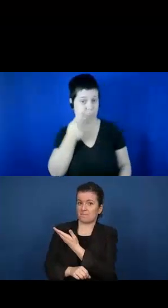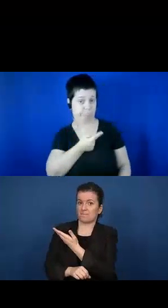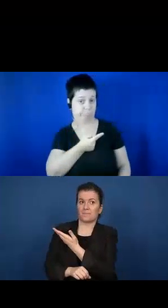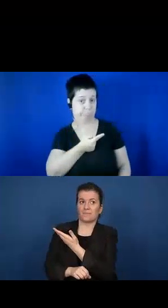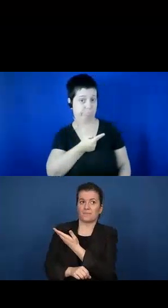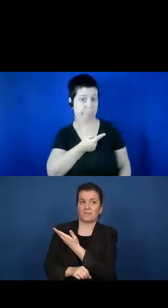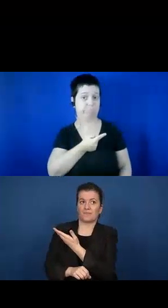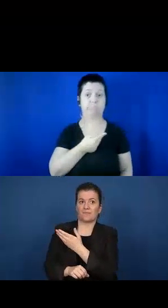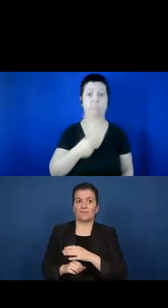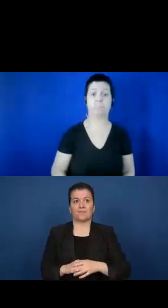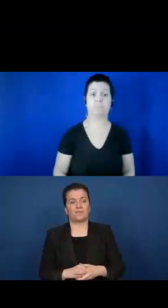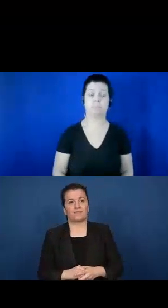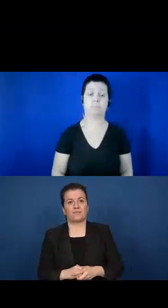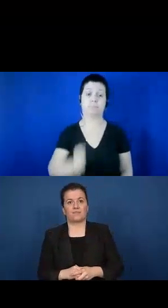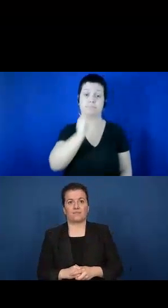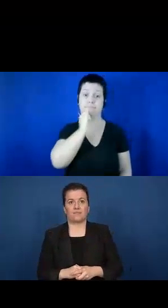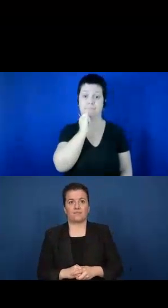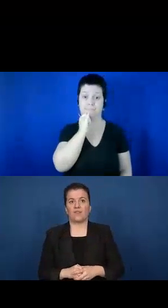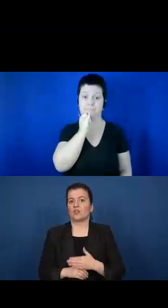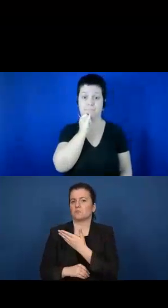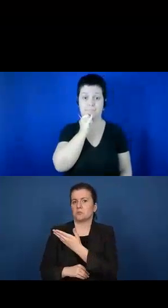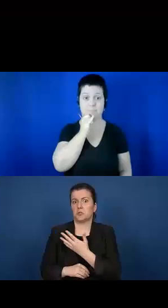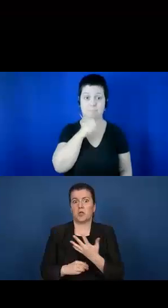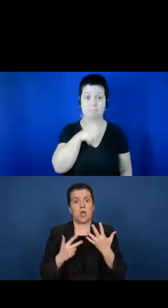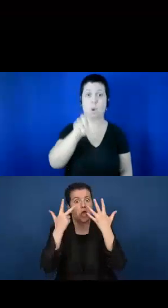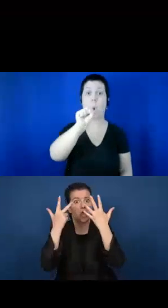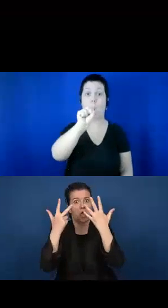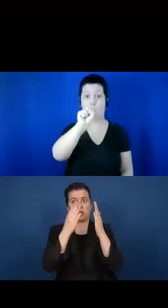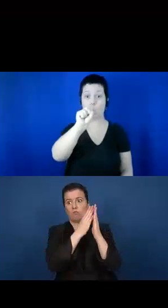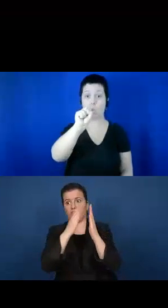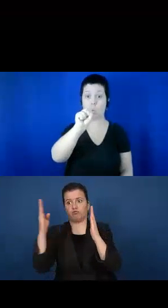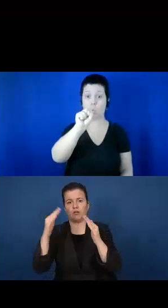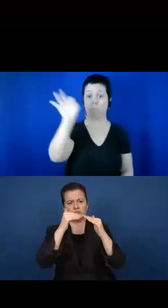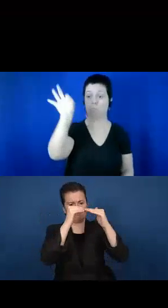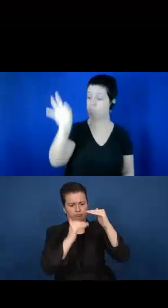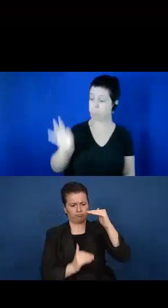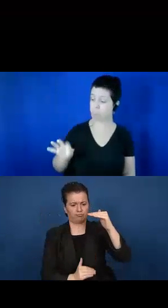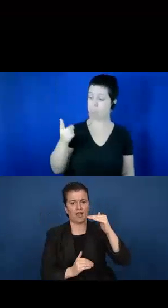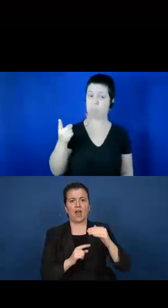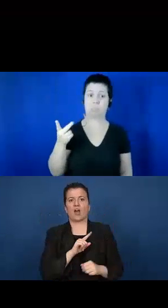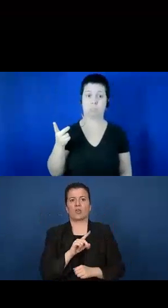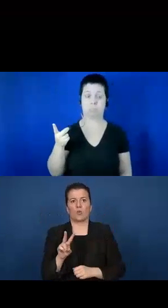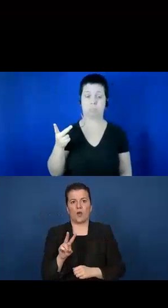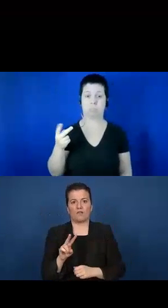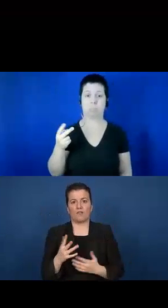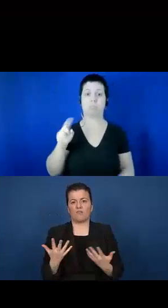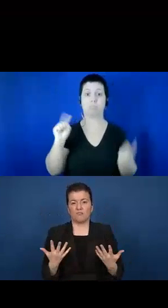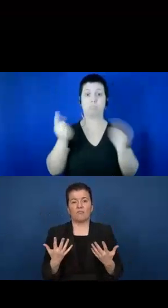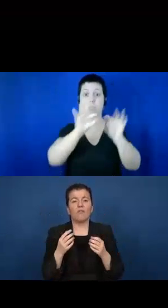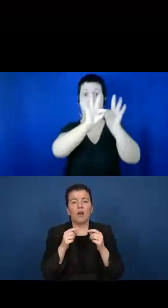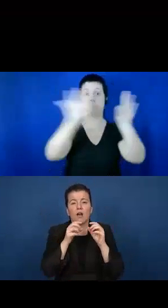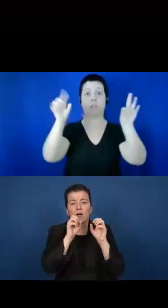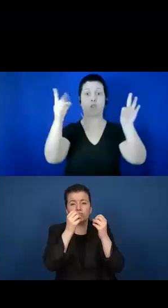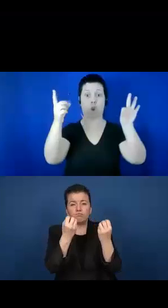grid size of 8x12, which gives us the option to activate 96 different